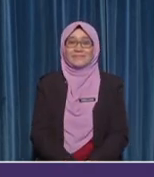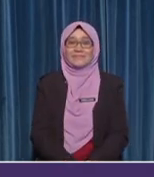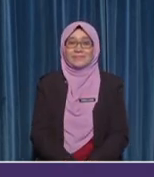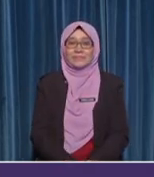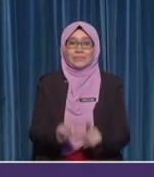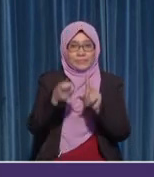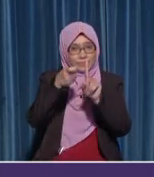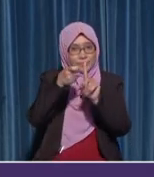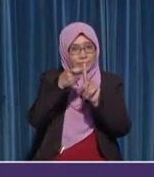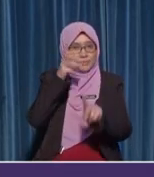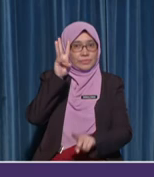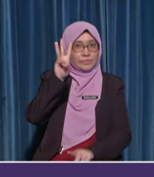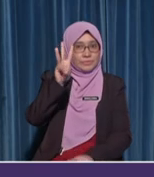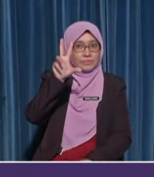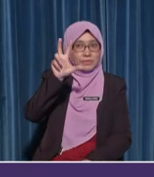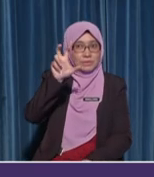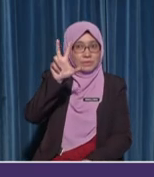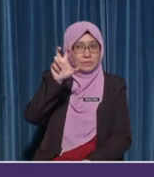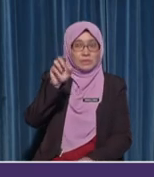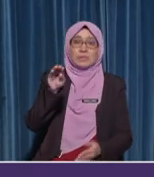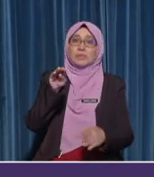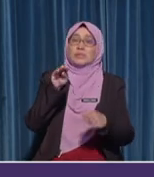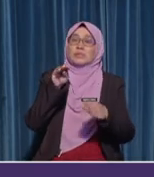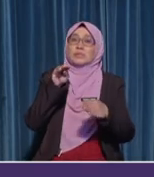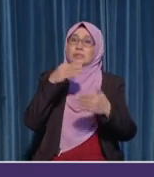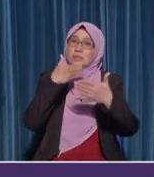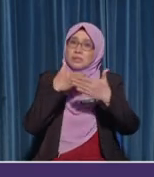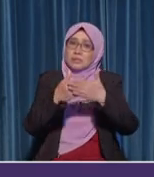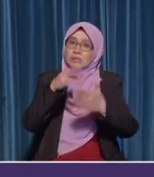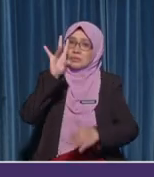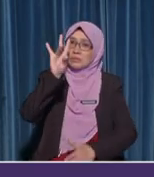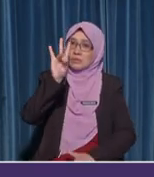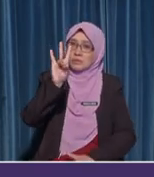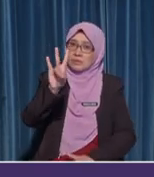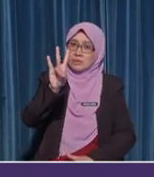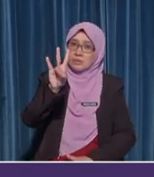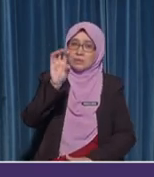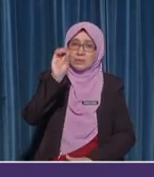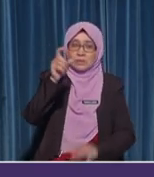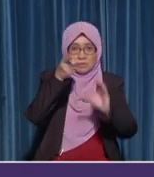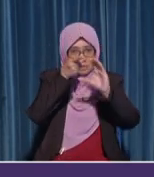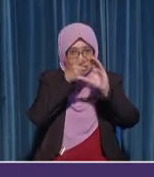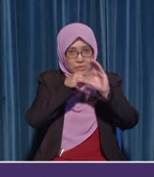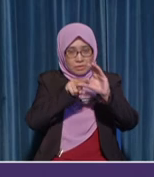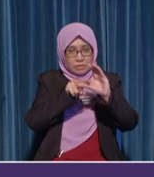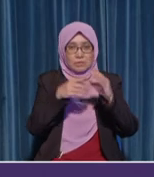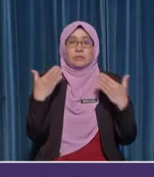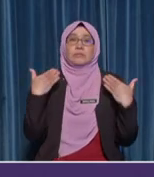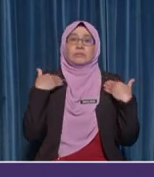From 6:30 to 7 o'clock, there are 30 minutes.